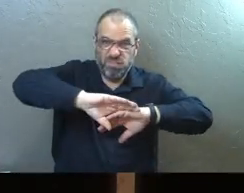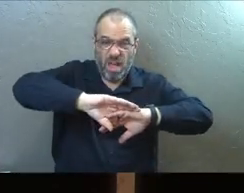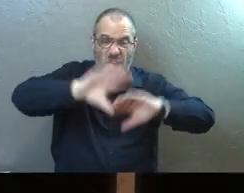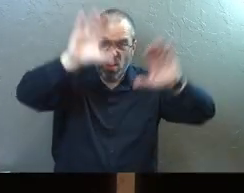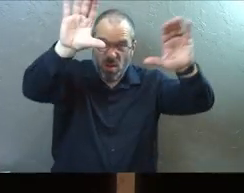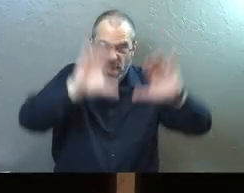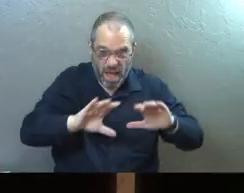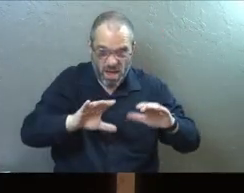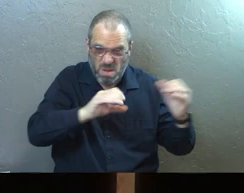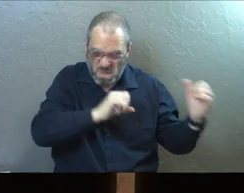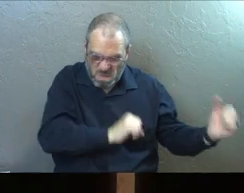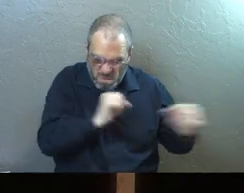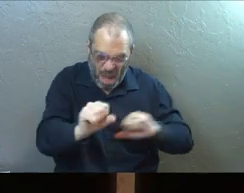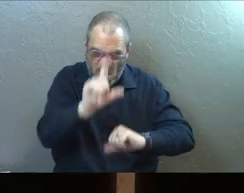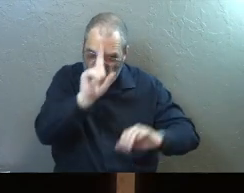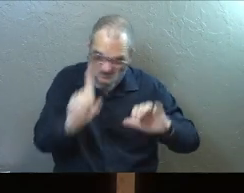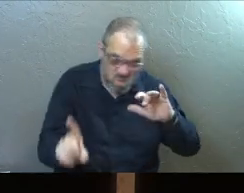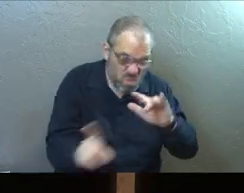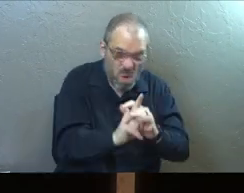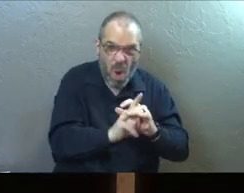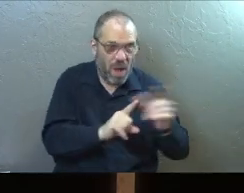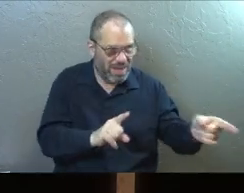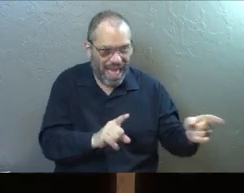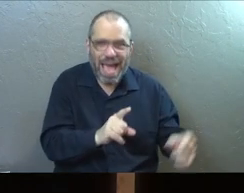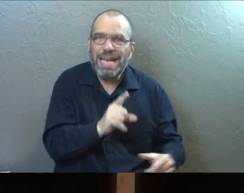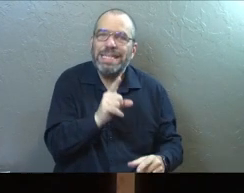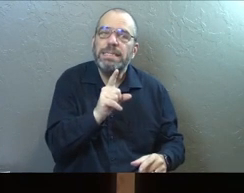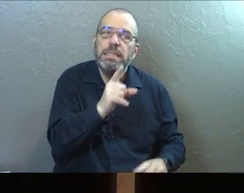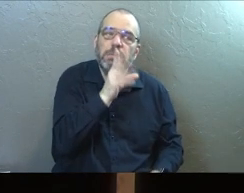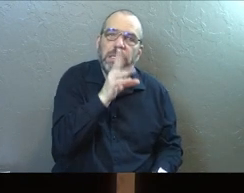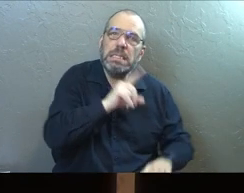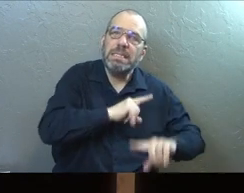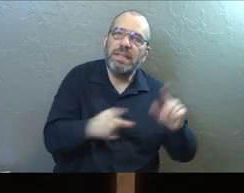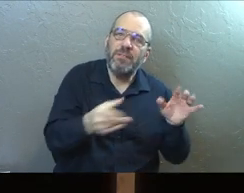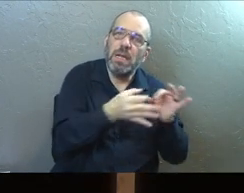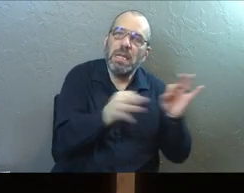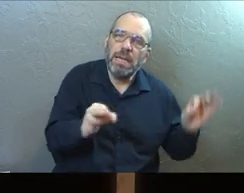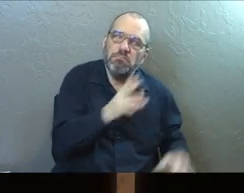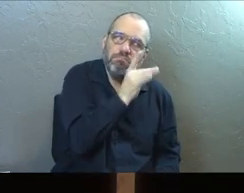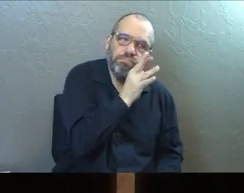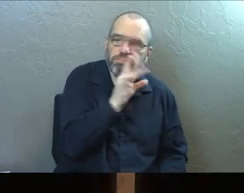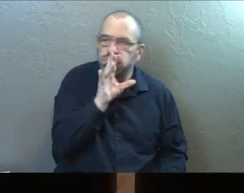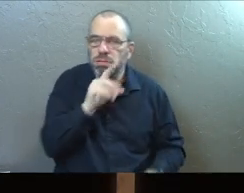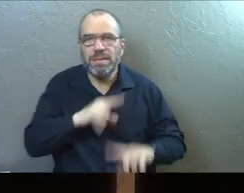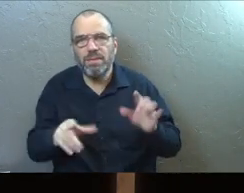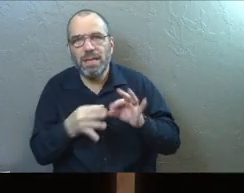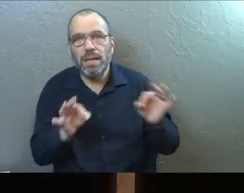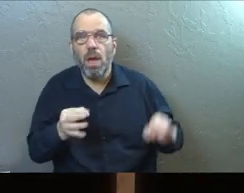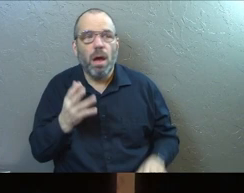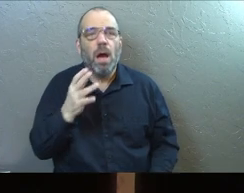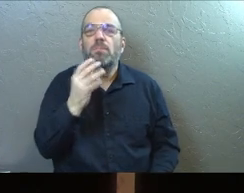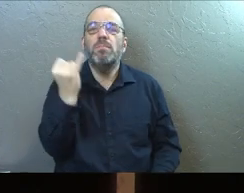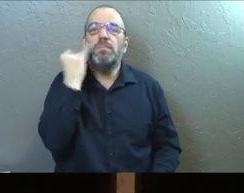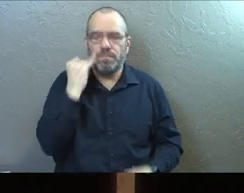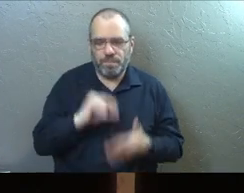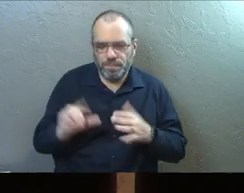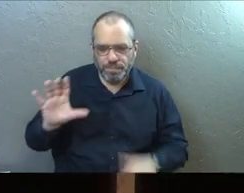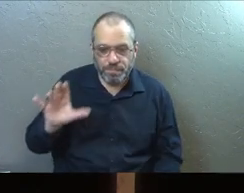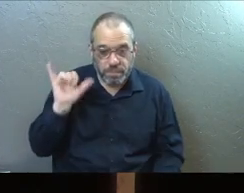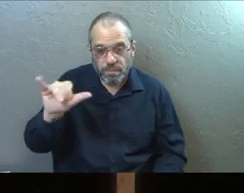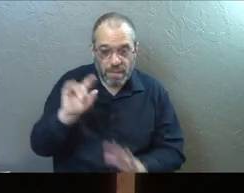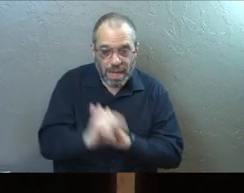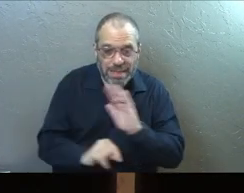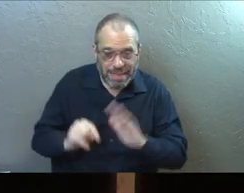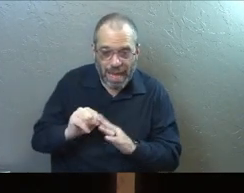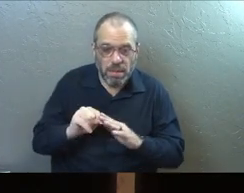a miraculous power emerged. They began to speak in other languages. Why do they speak in other languages? Because of verse 5. At